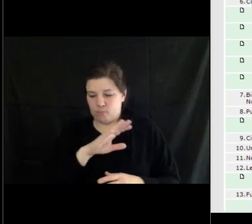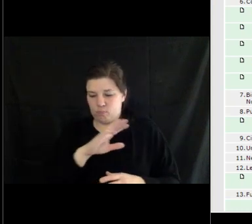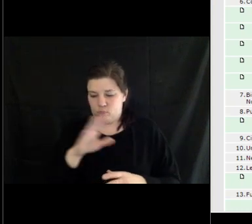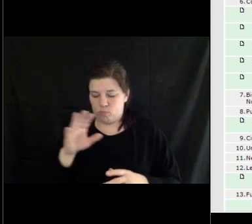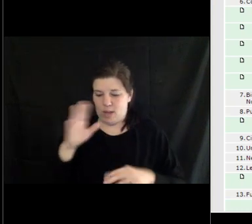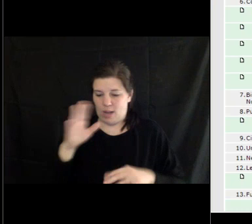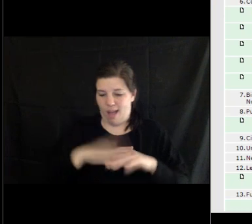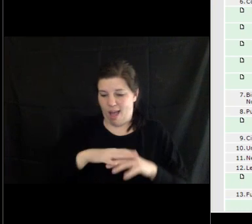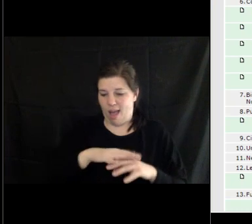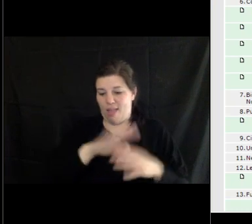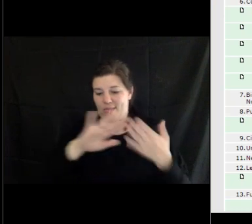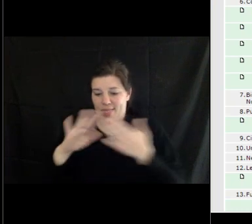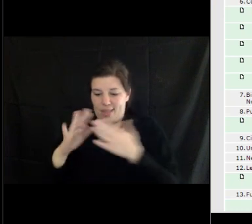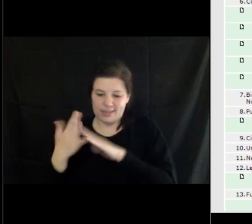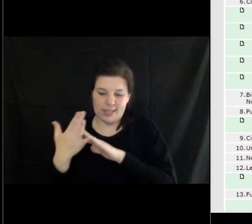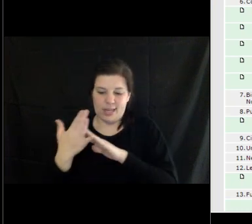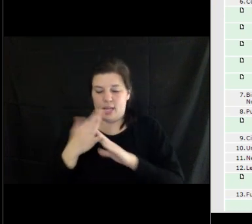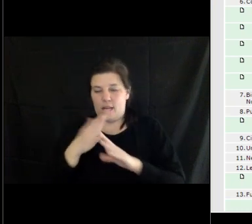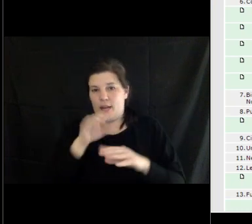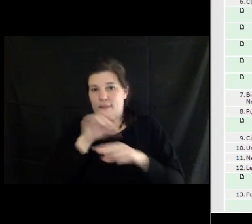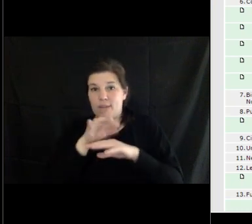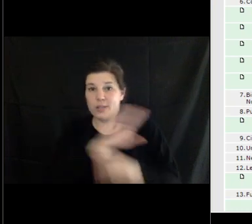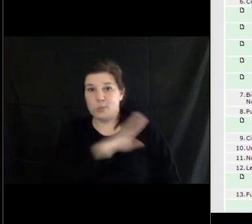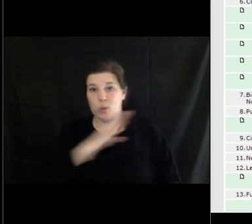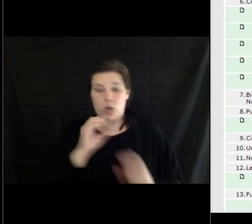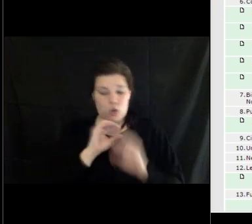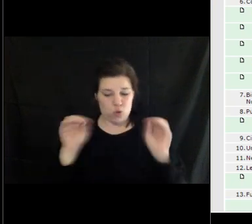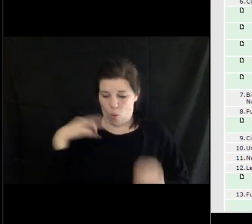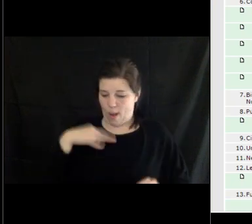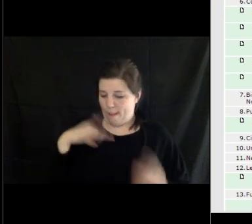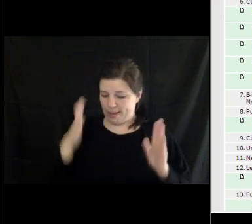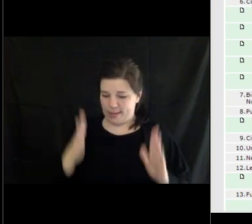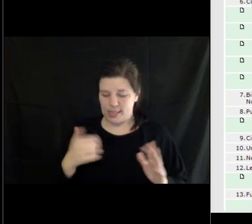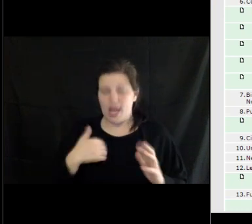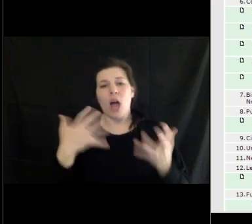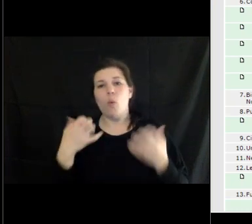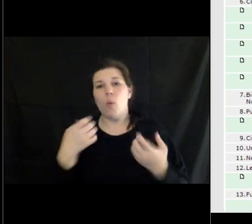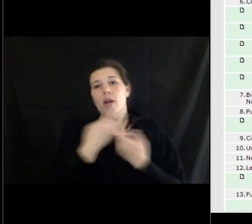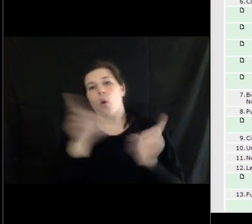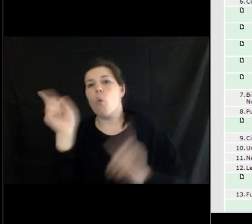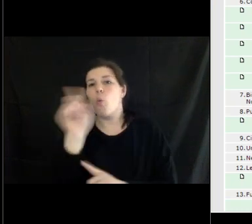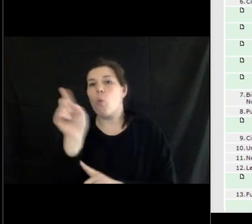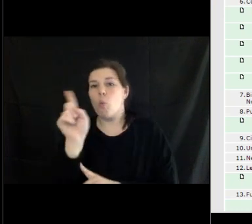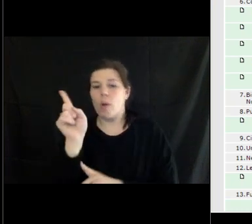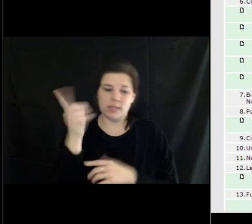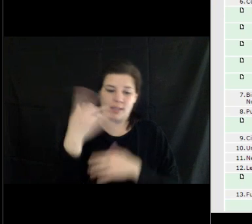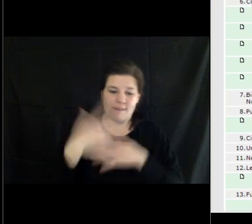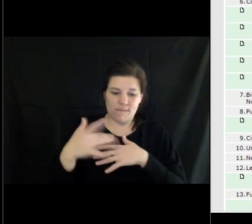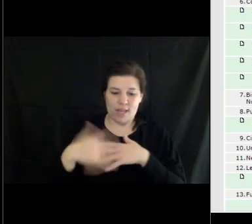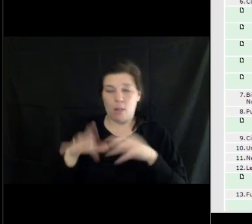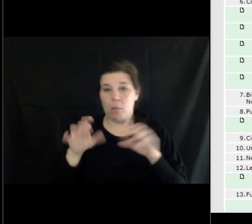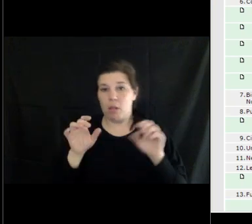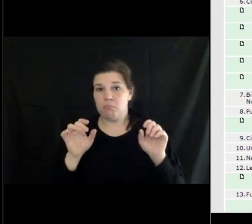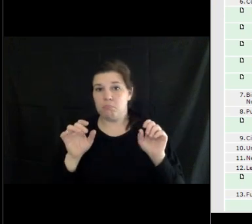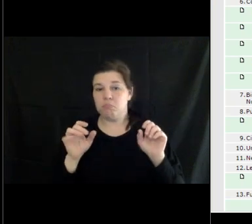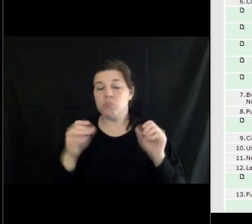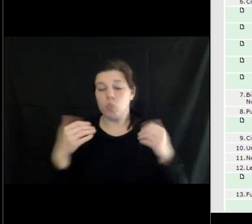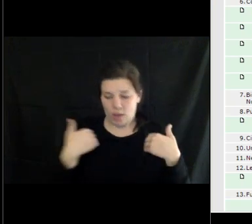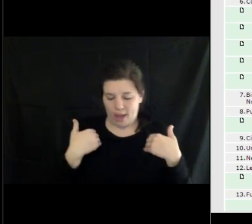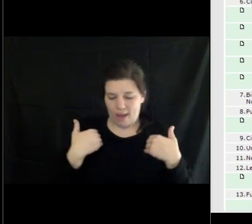applicants. But I do want to announce where the vacancies are. So if anyone is interested, we have a vacancy in the Building Board